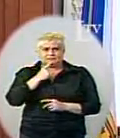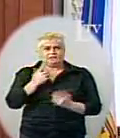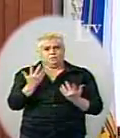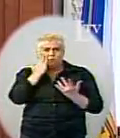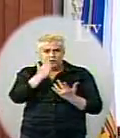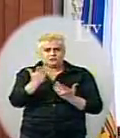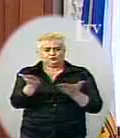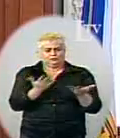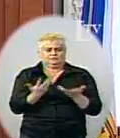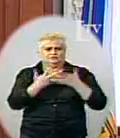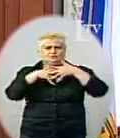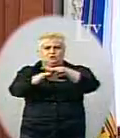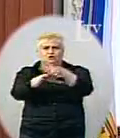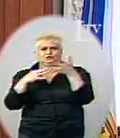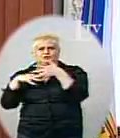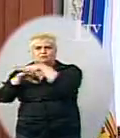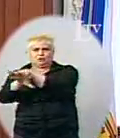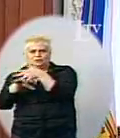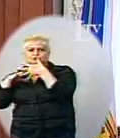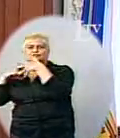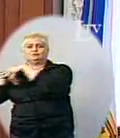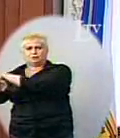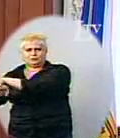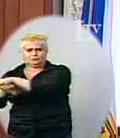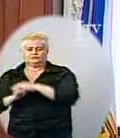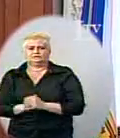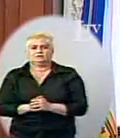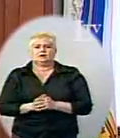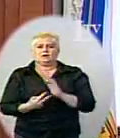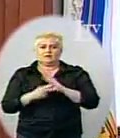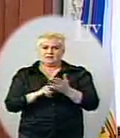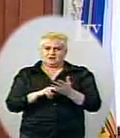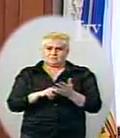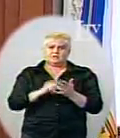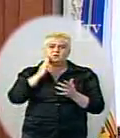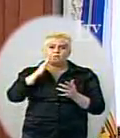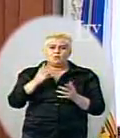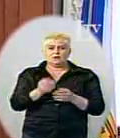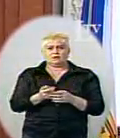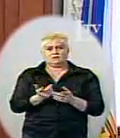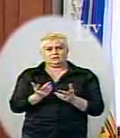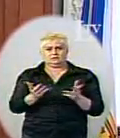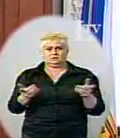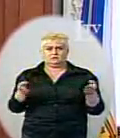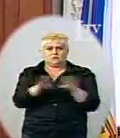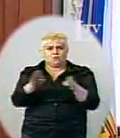including the elimination of up to 20 vice president